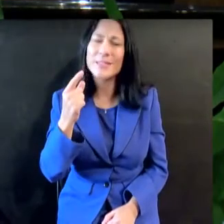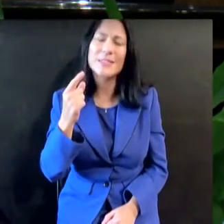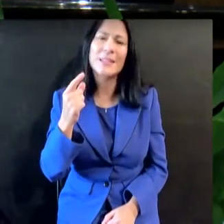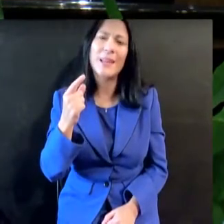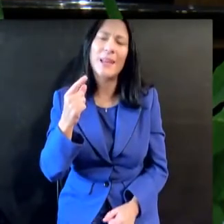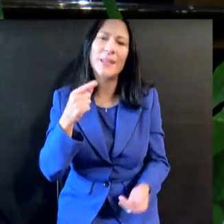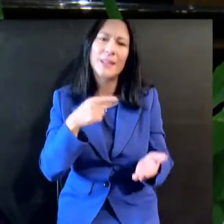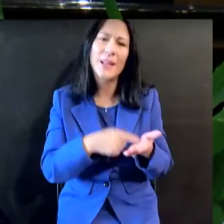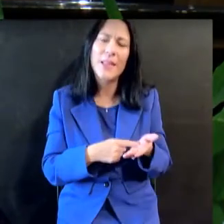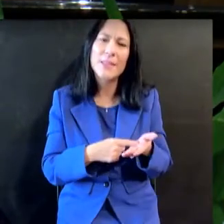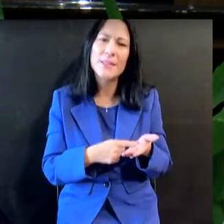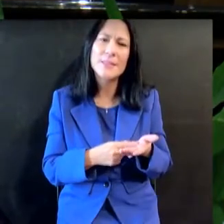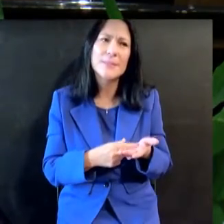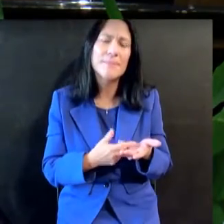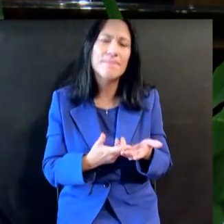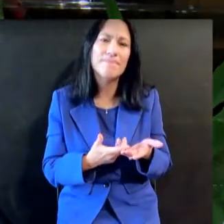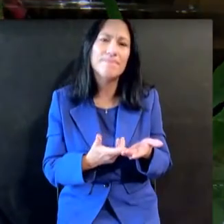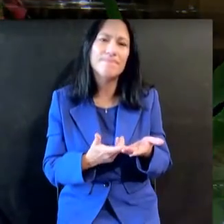this kind of